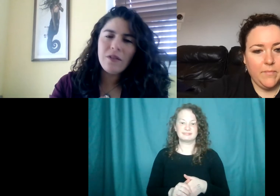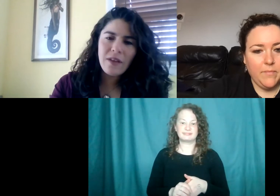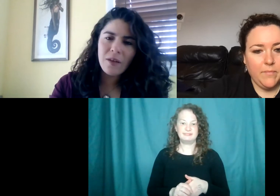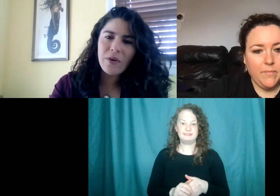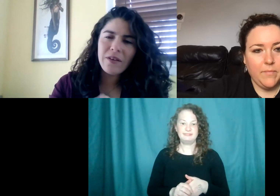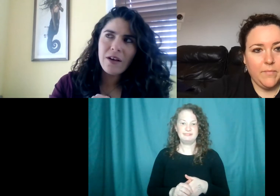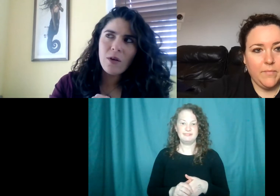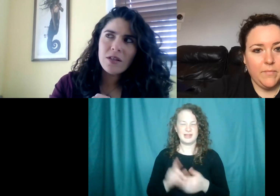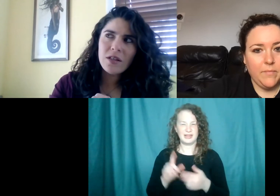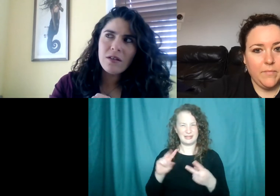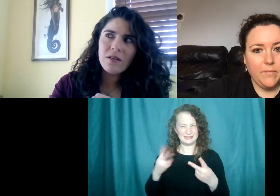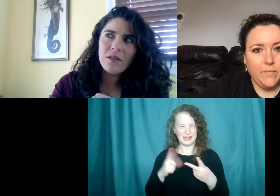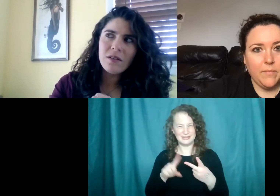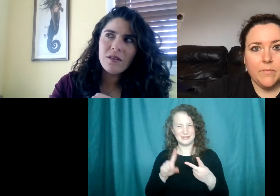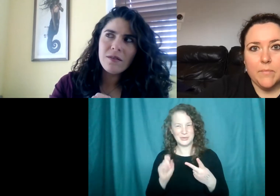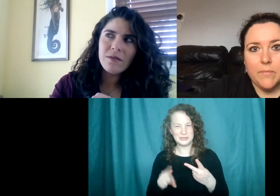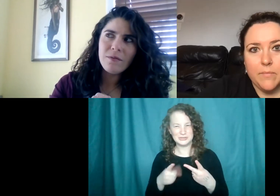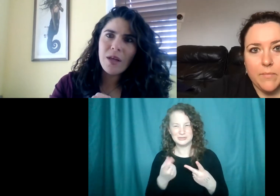there's a second part to that question.